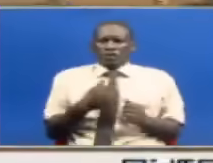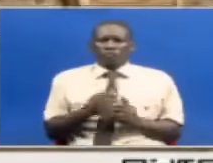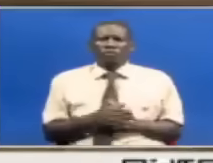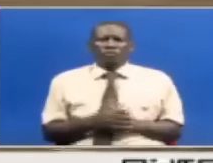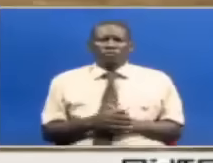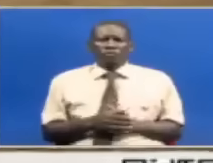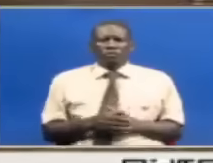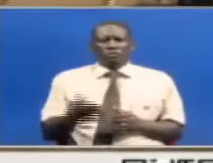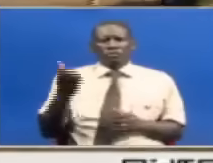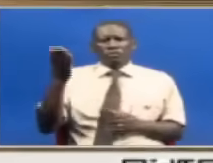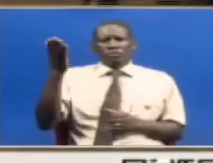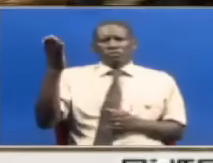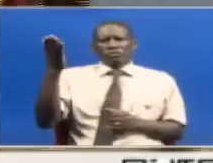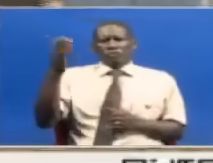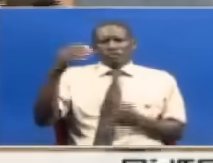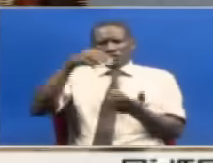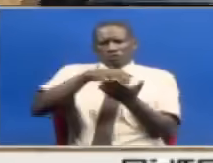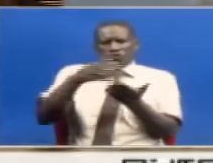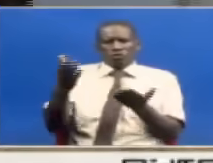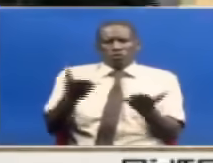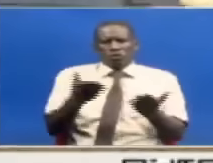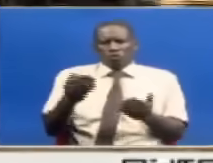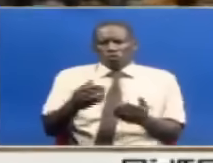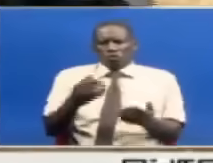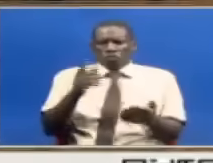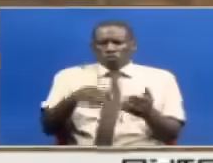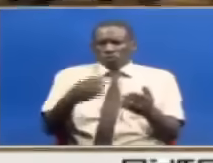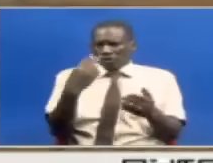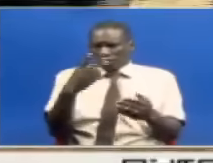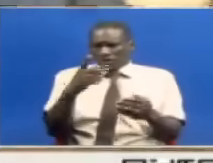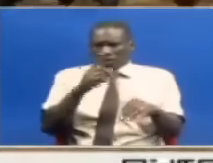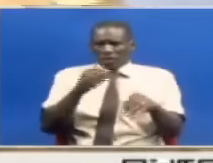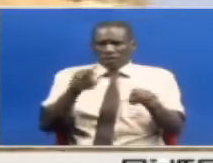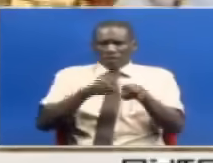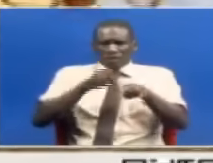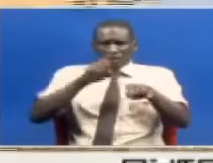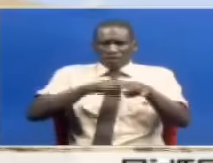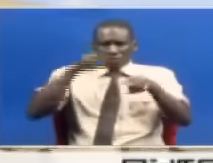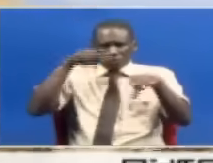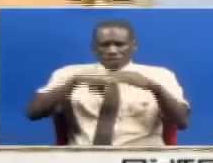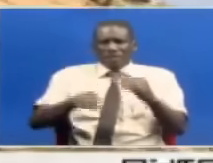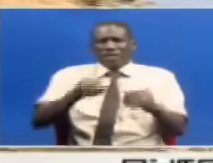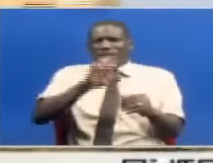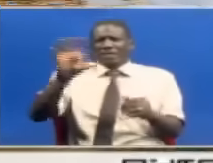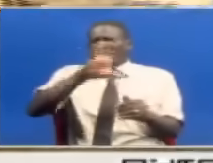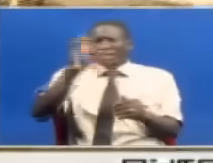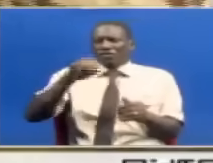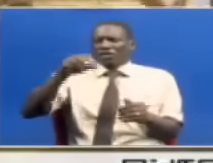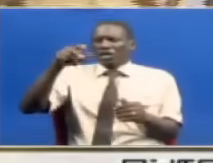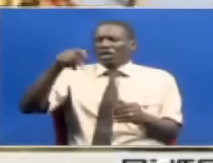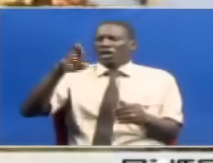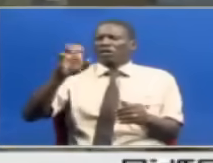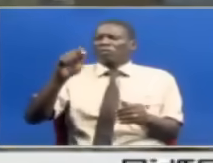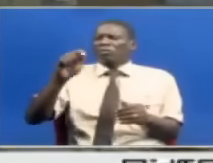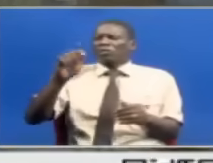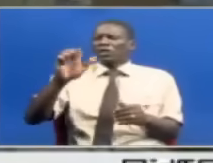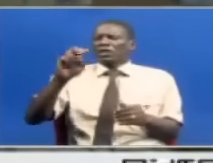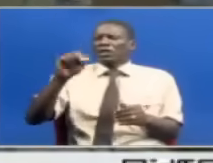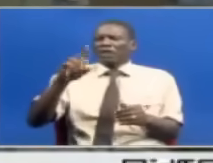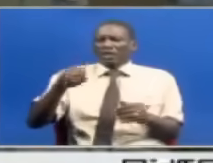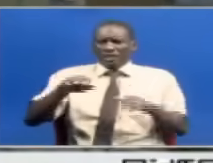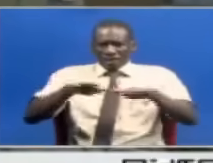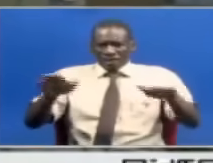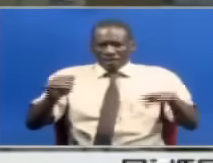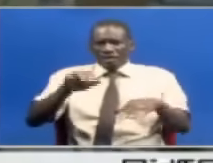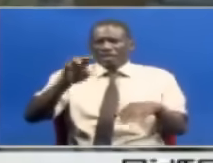This is the site that greets you as you enter the disputed East Africa Portland cement land in Mavoko.